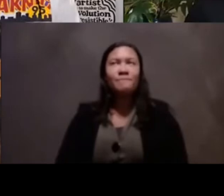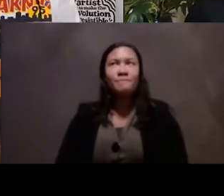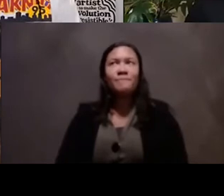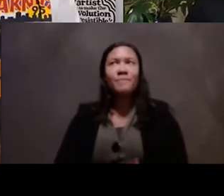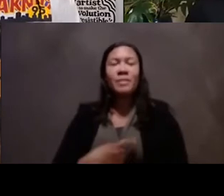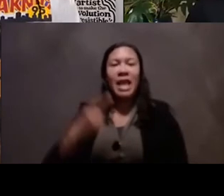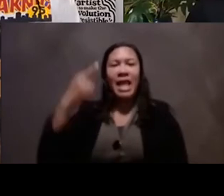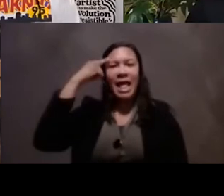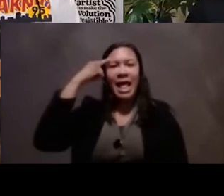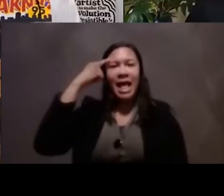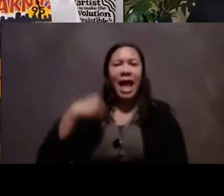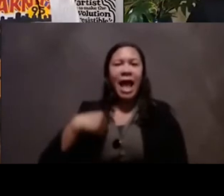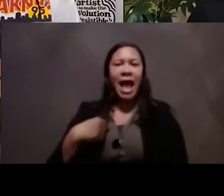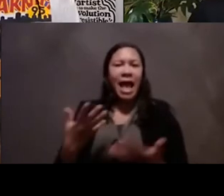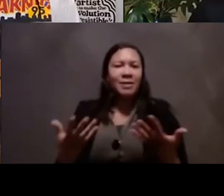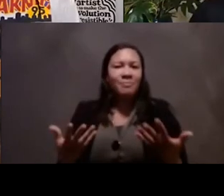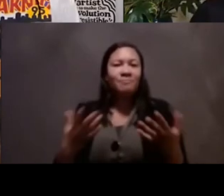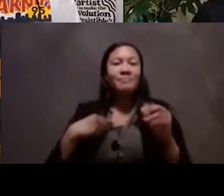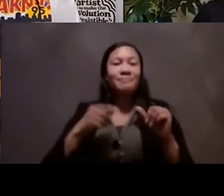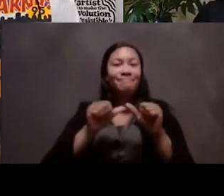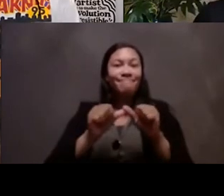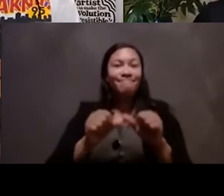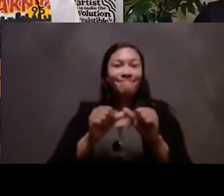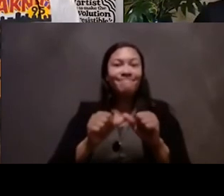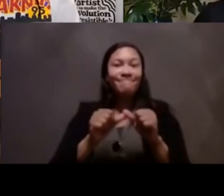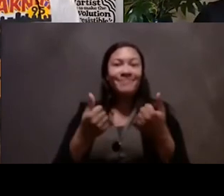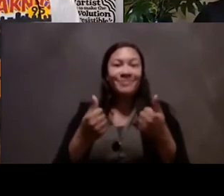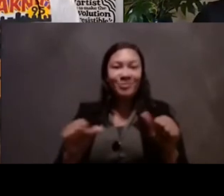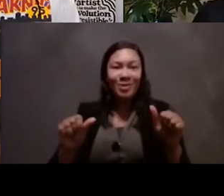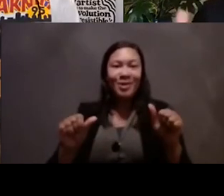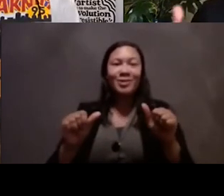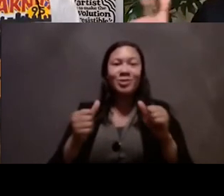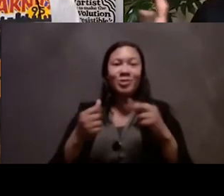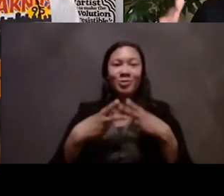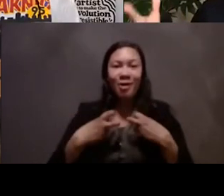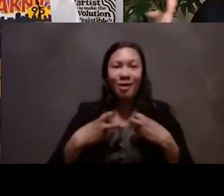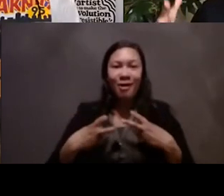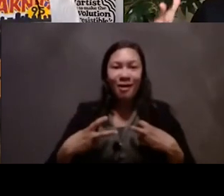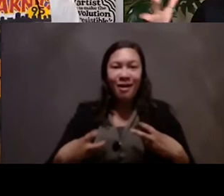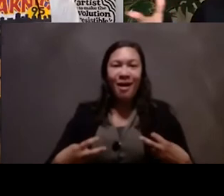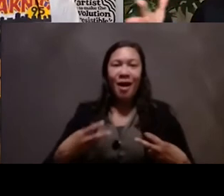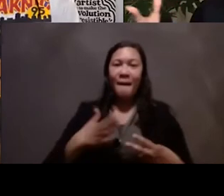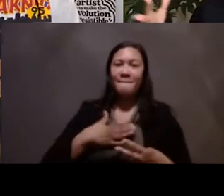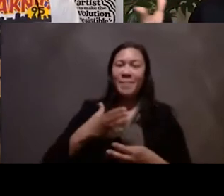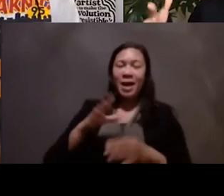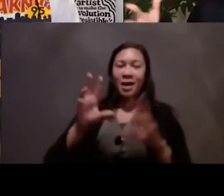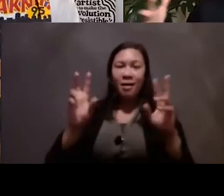I'm like constantly trying to do the homework of like releasing myself from